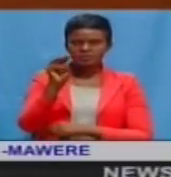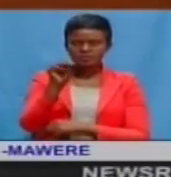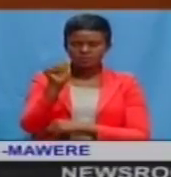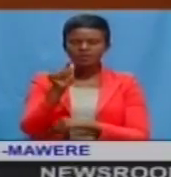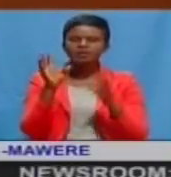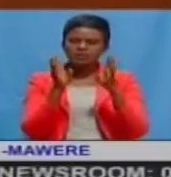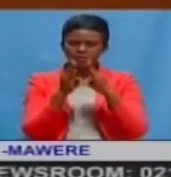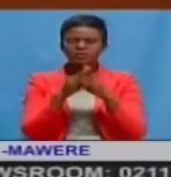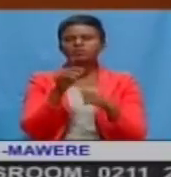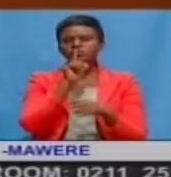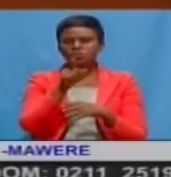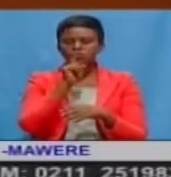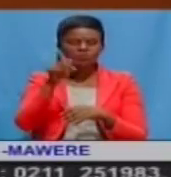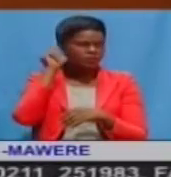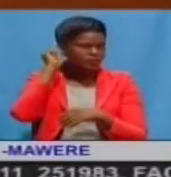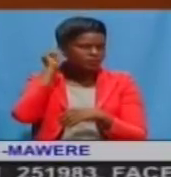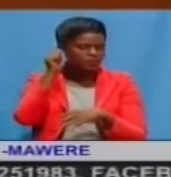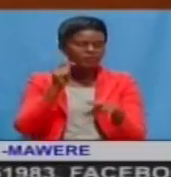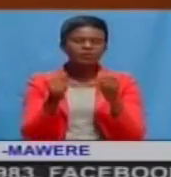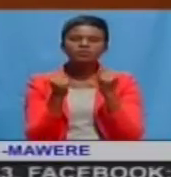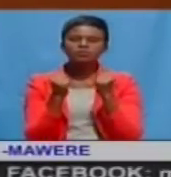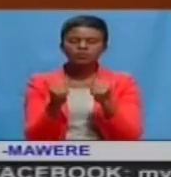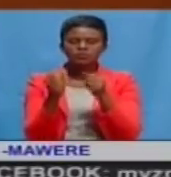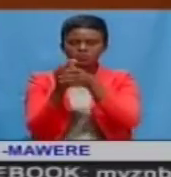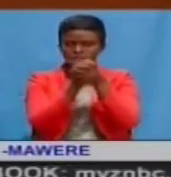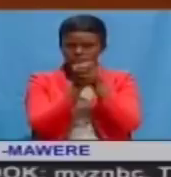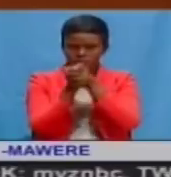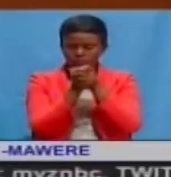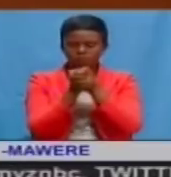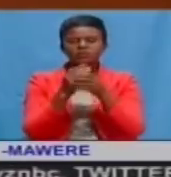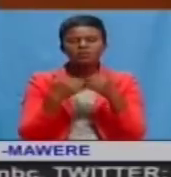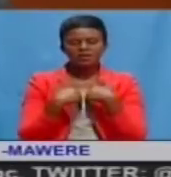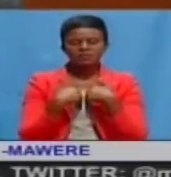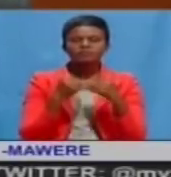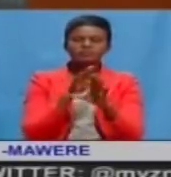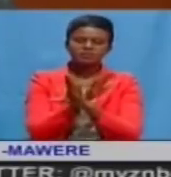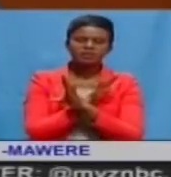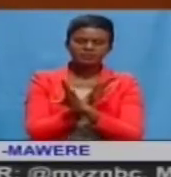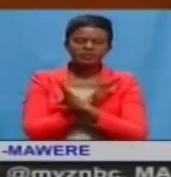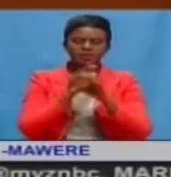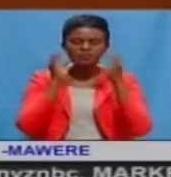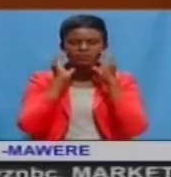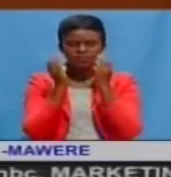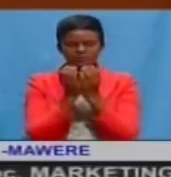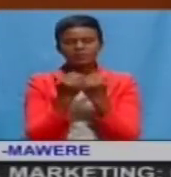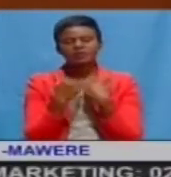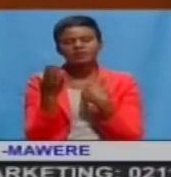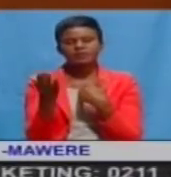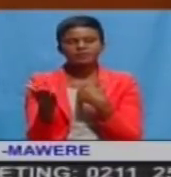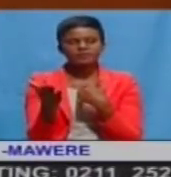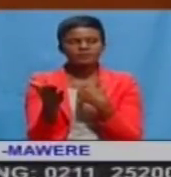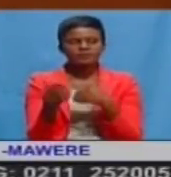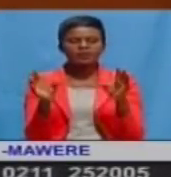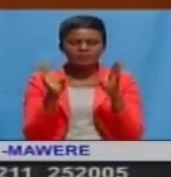is a testimony of the strong bond of friendship that exists between Zambia and Mozambique. This meeting is